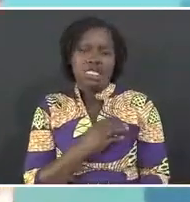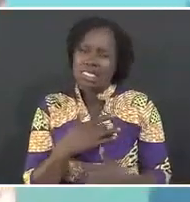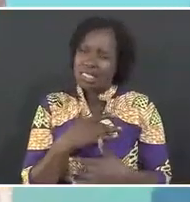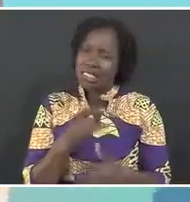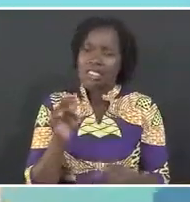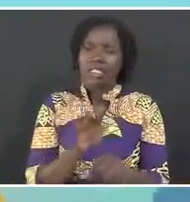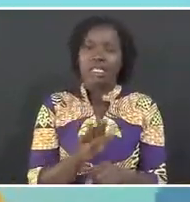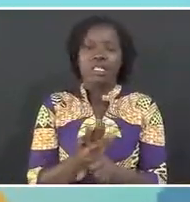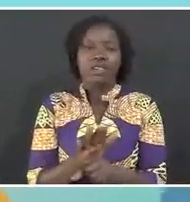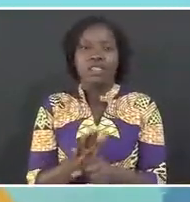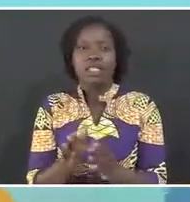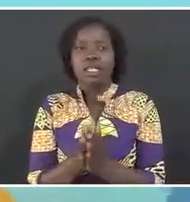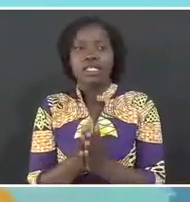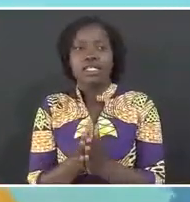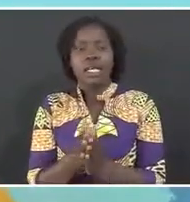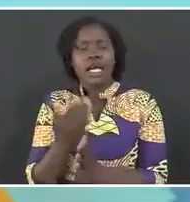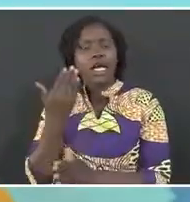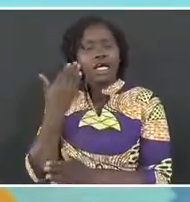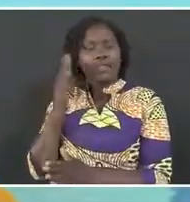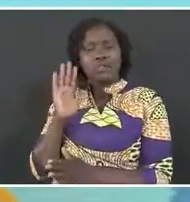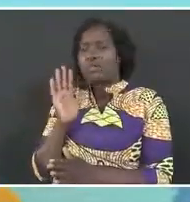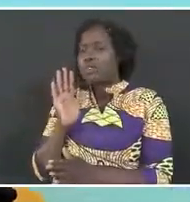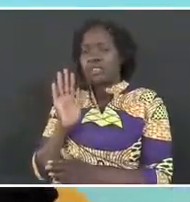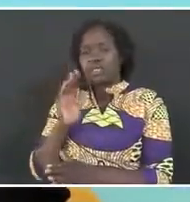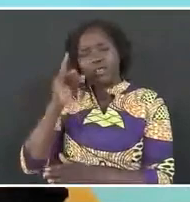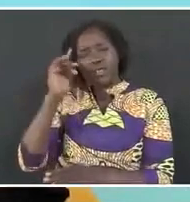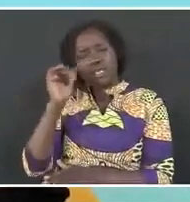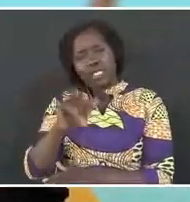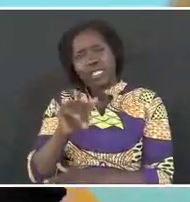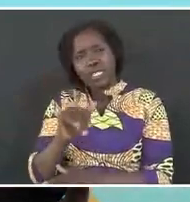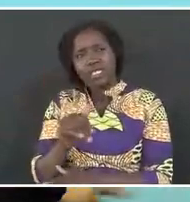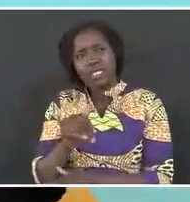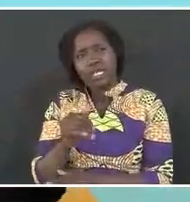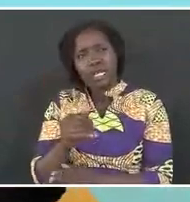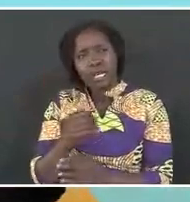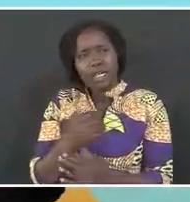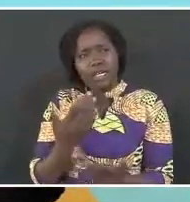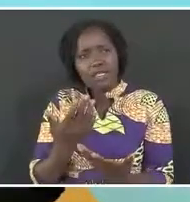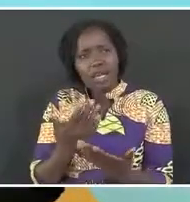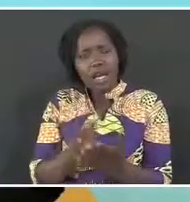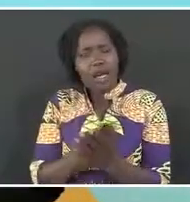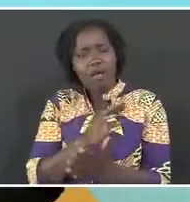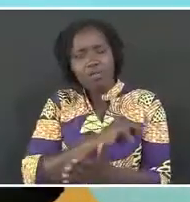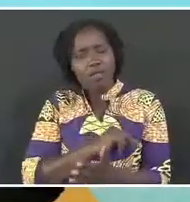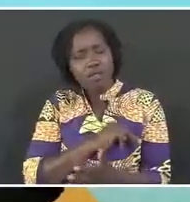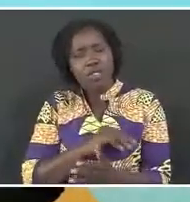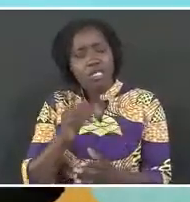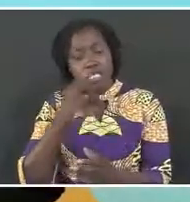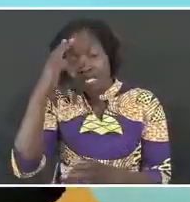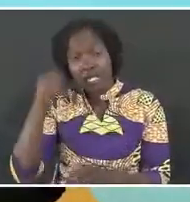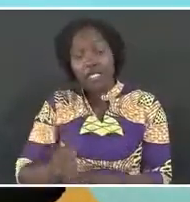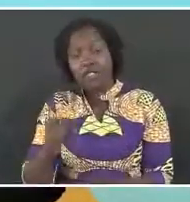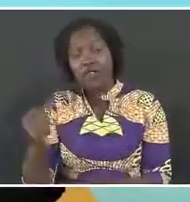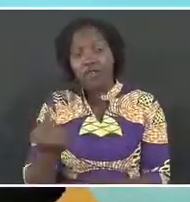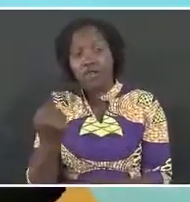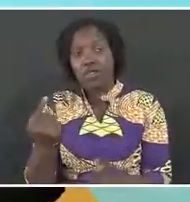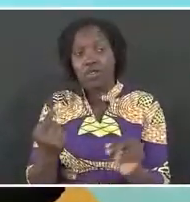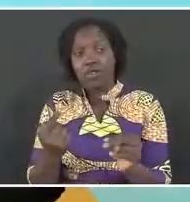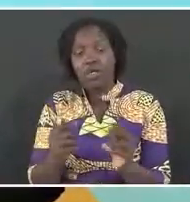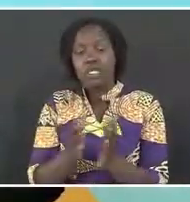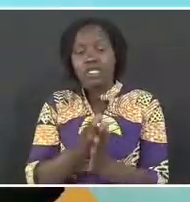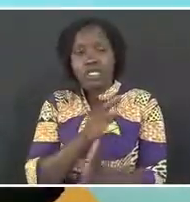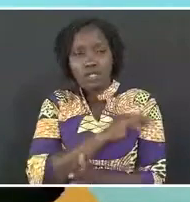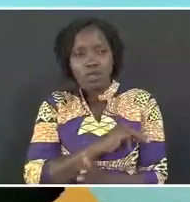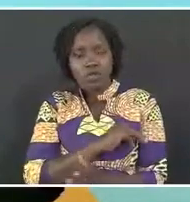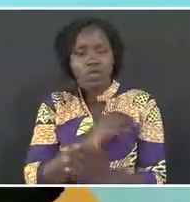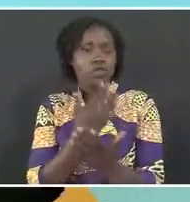interesting. And I don't want you to think that I'm limiting missions to Kinakajiado. Even missions to the prisons.